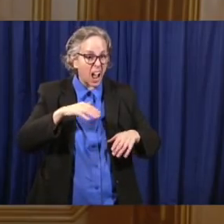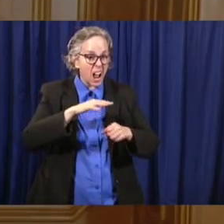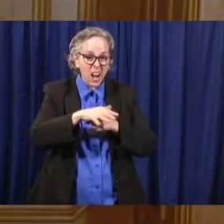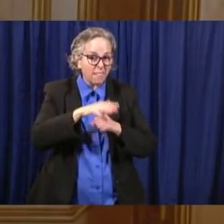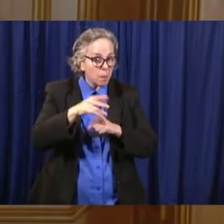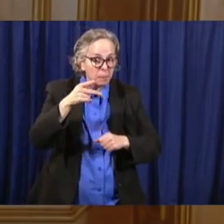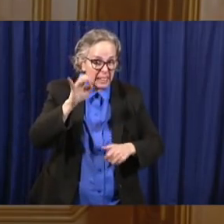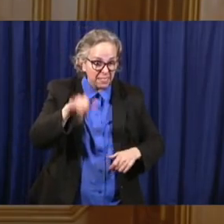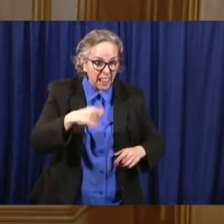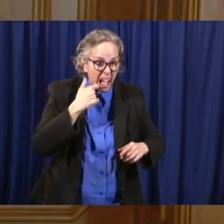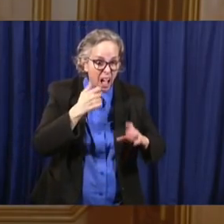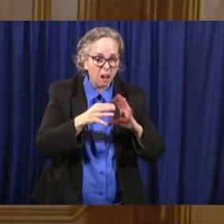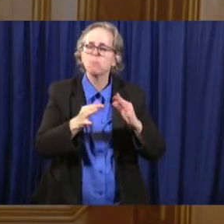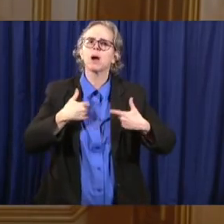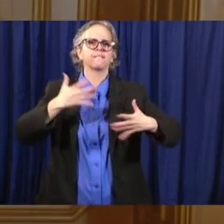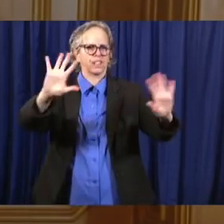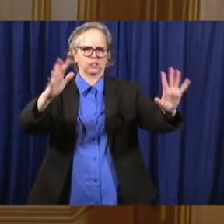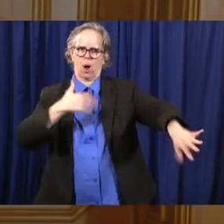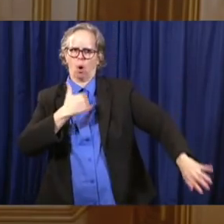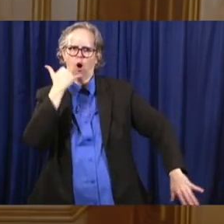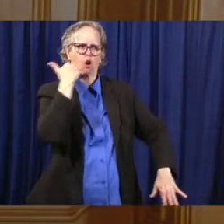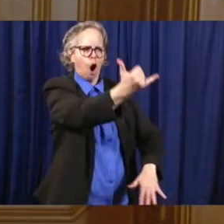to the director about that.